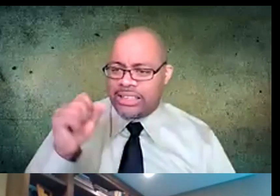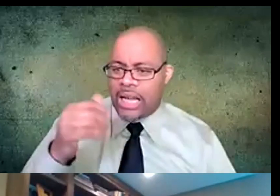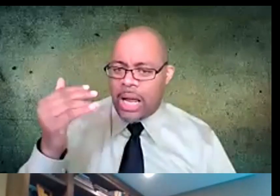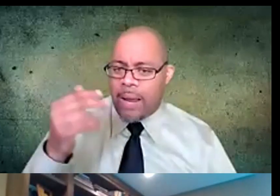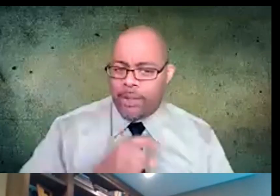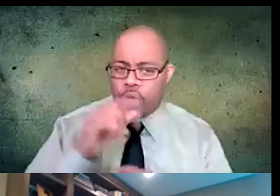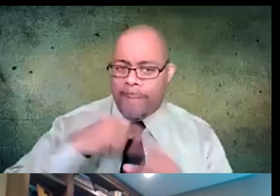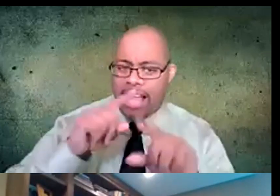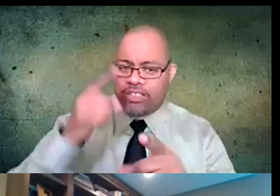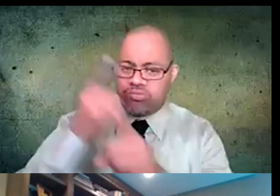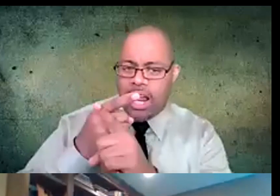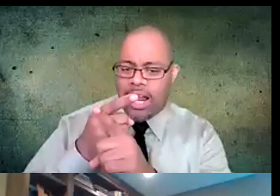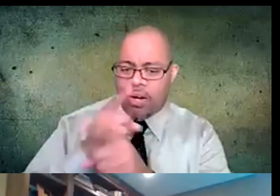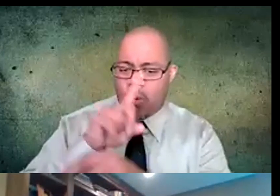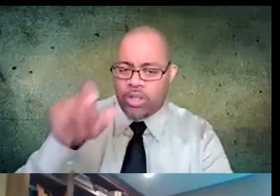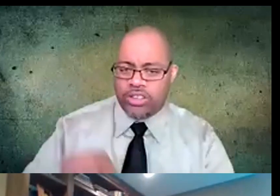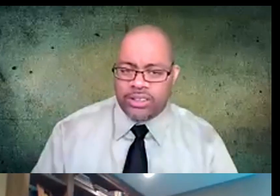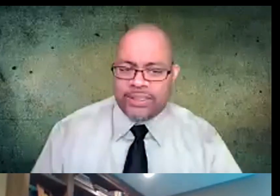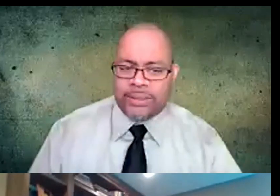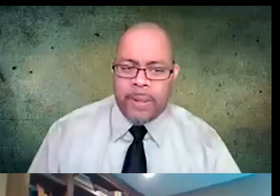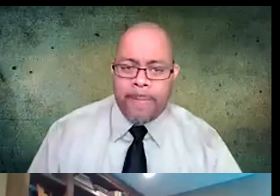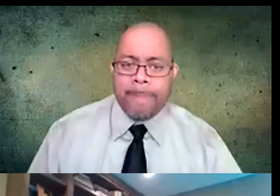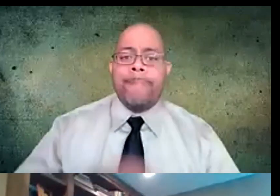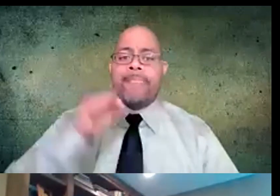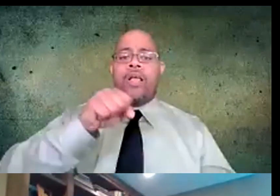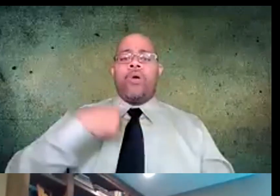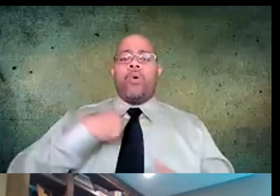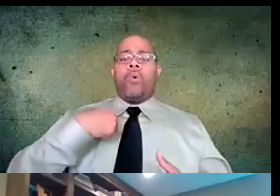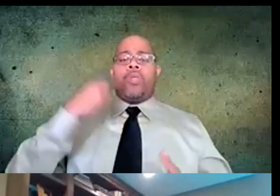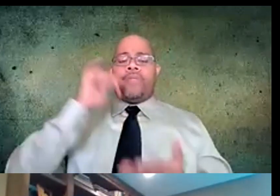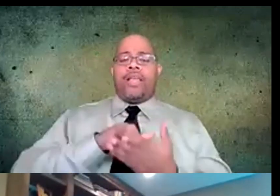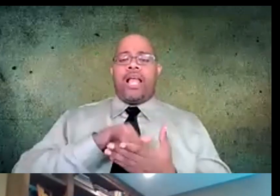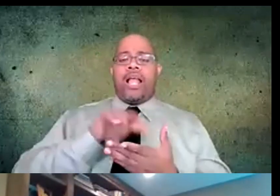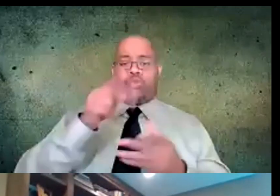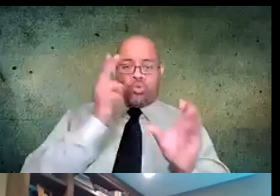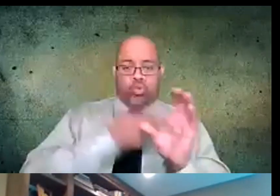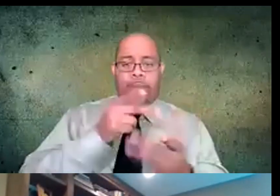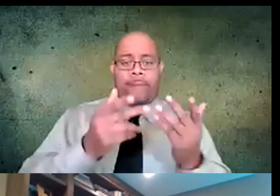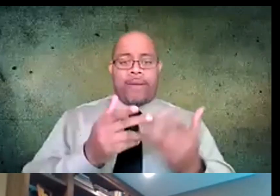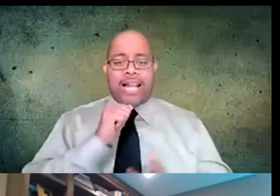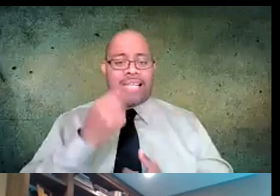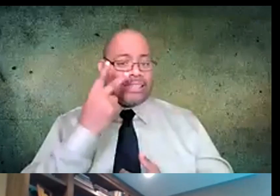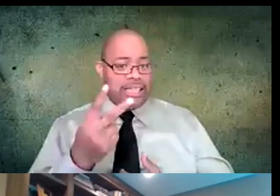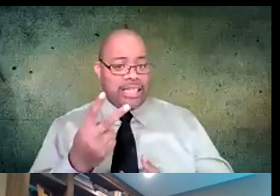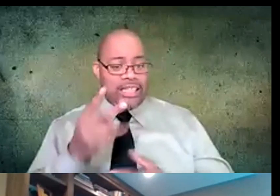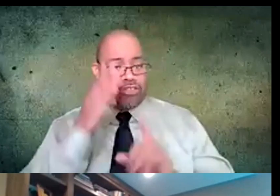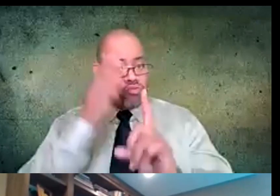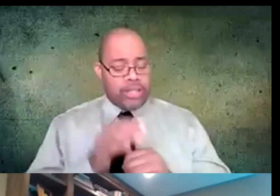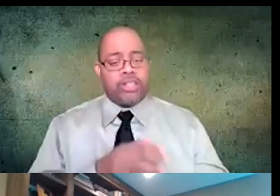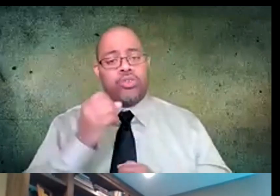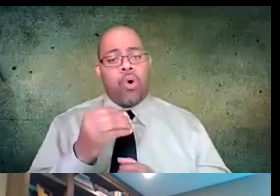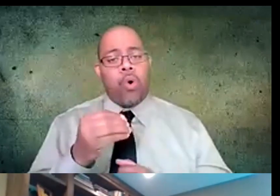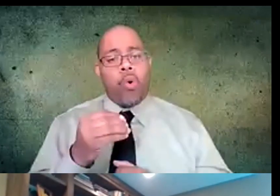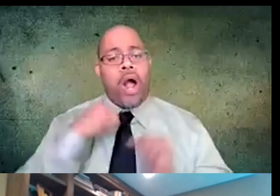I'm answering the correct question? Yeah, so it will be there, but I think as you join, you may not see it directly. So